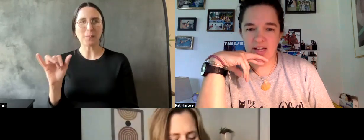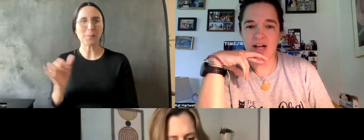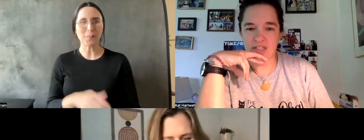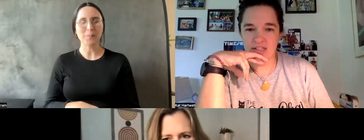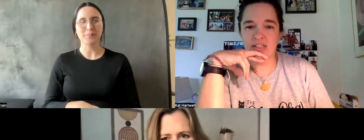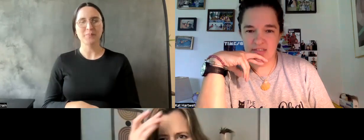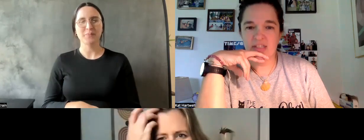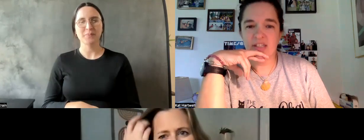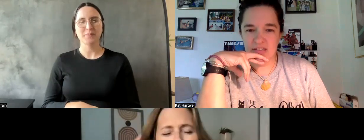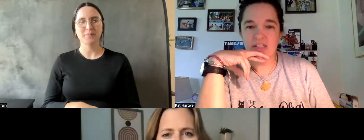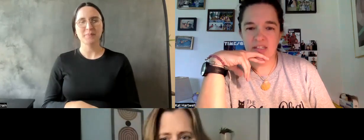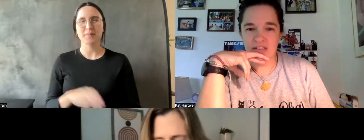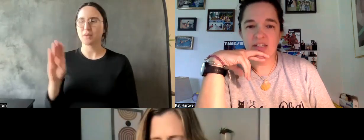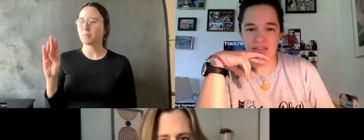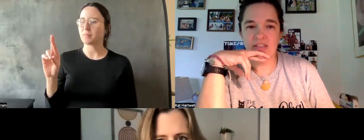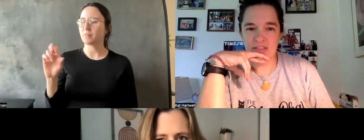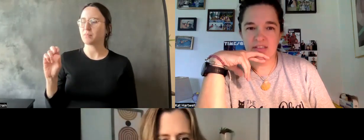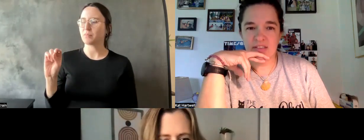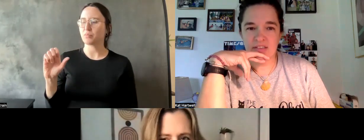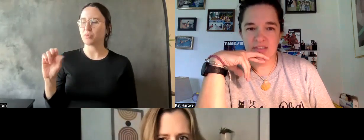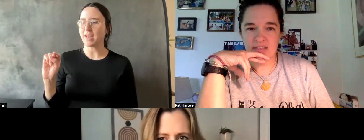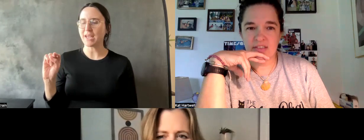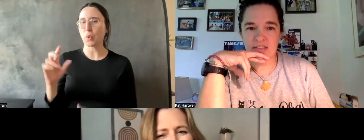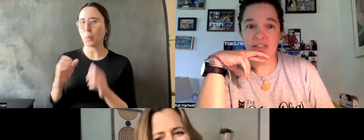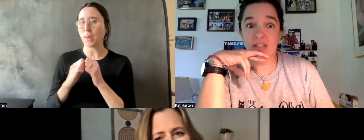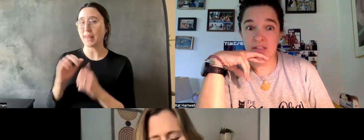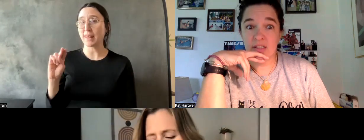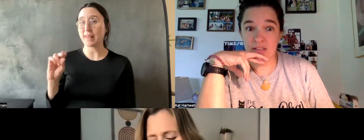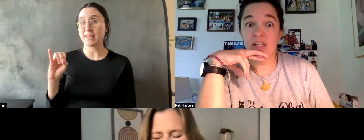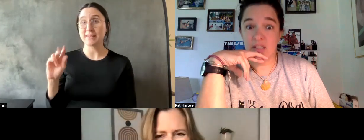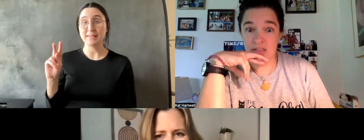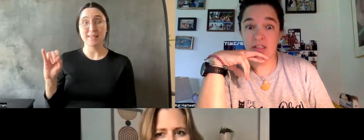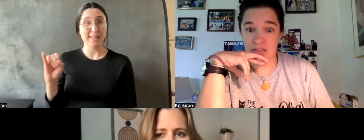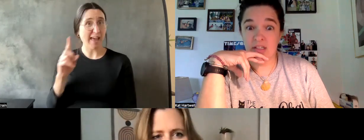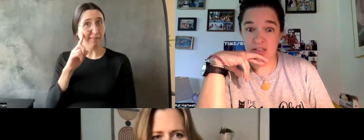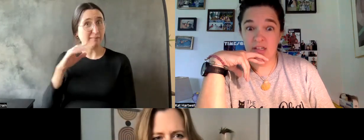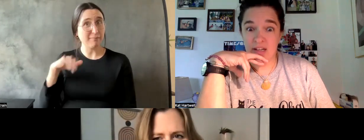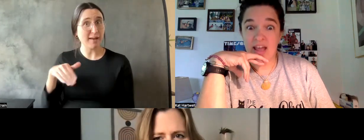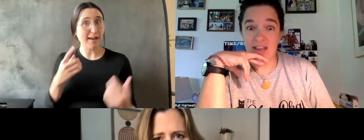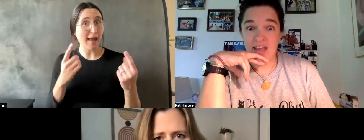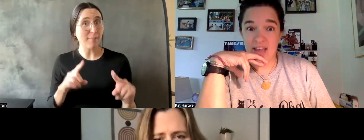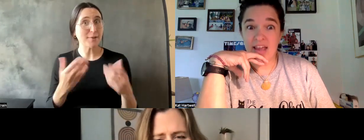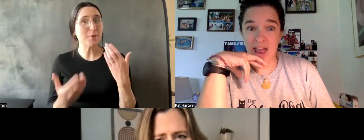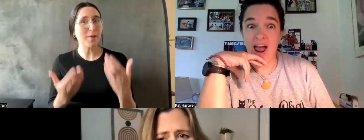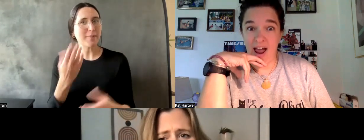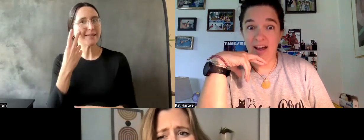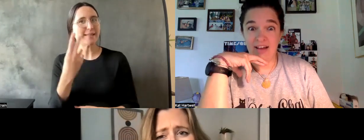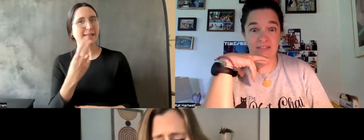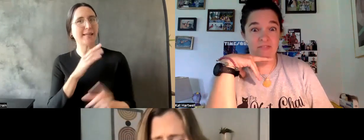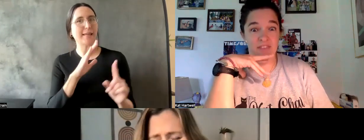I don't know. I don't think that Brendan and Nikki have ever done a movie together. So, you know, I would like to see him with a couple of the other leading ladies